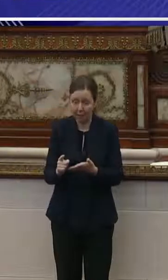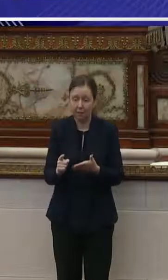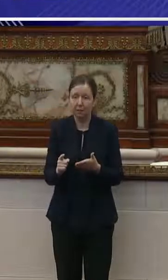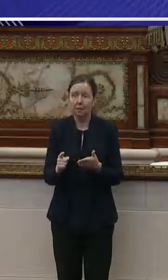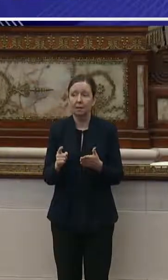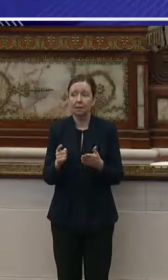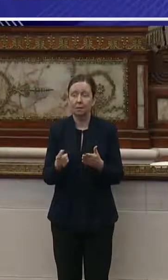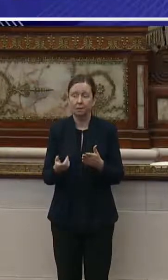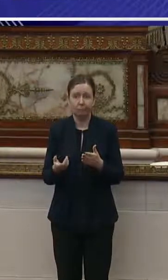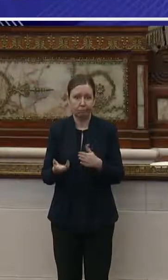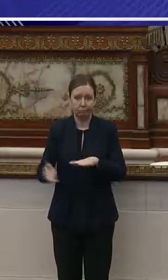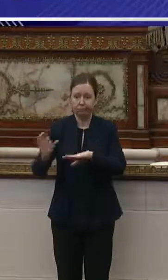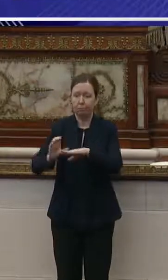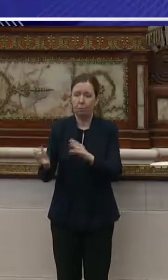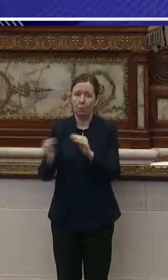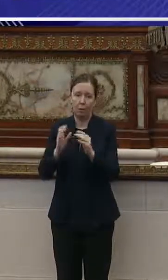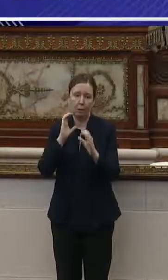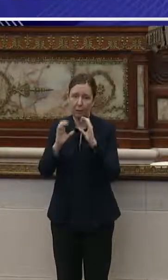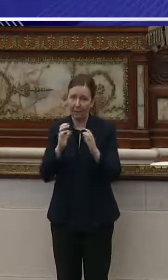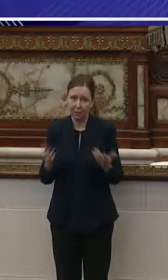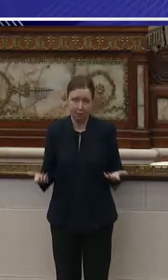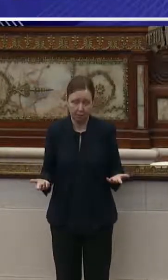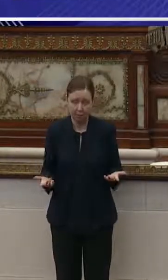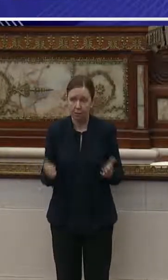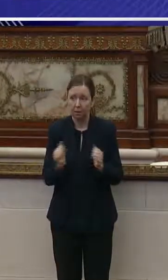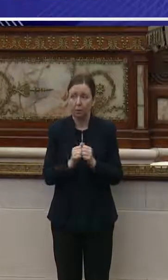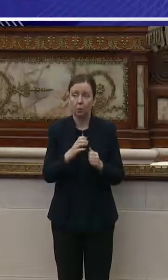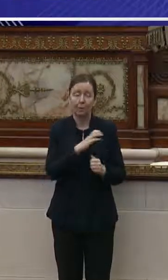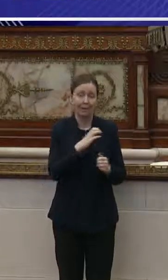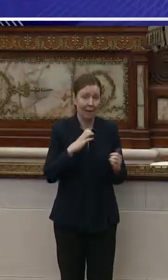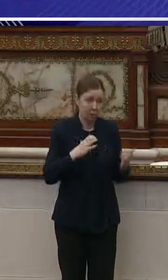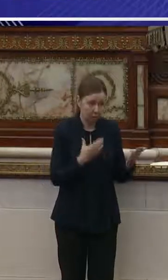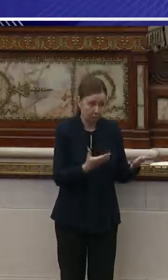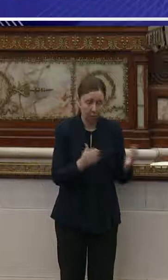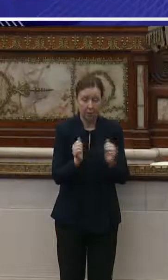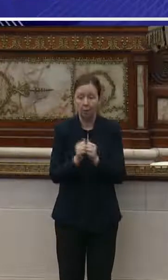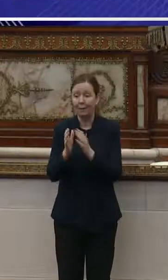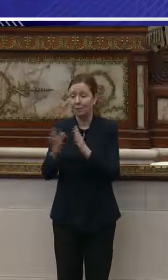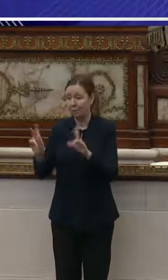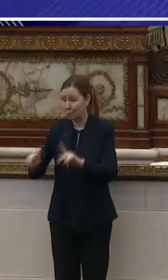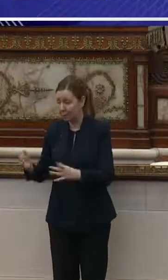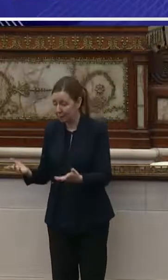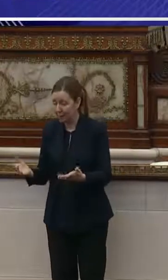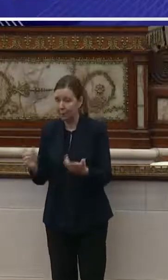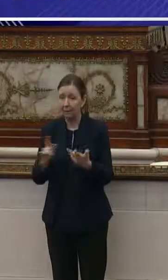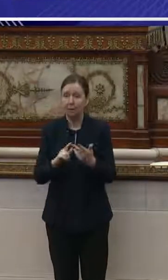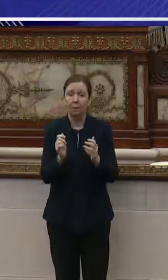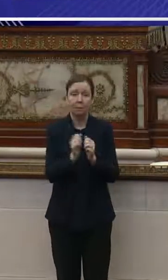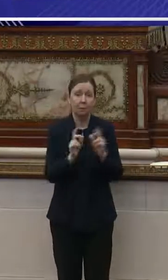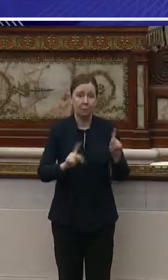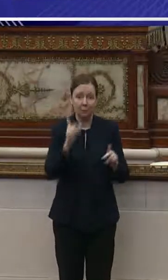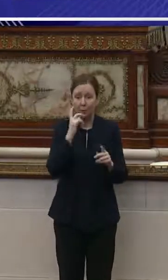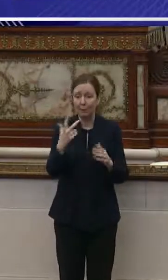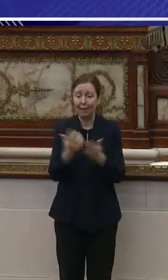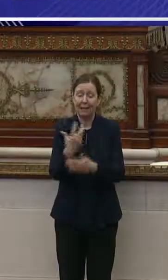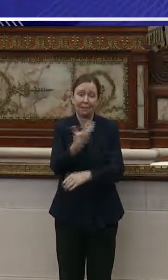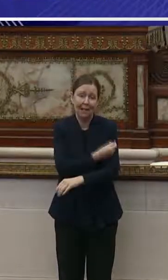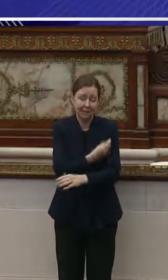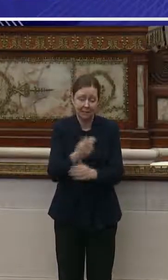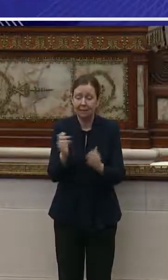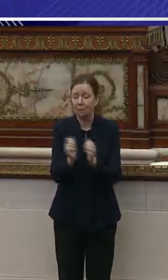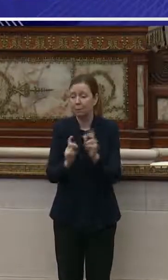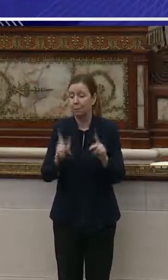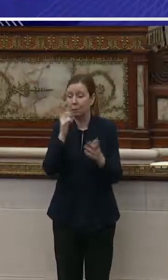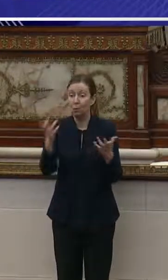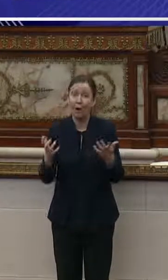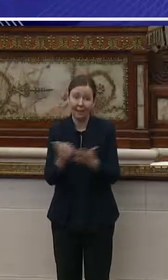up our communications ability. Communications with council, communications with the general public, communication with people who are being vaccinated, communication with people who